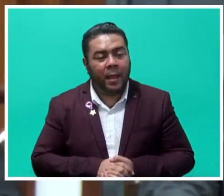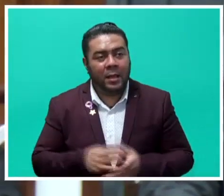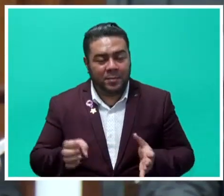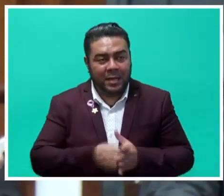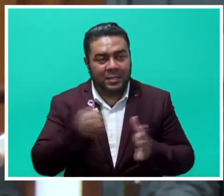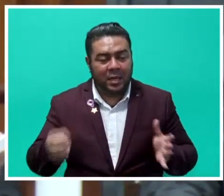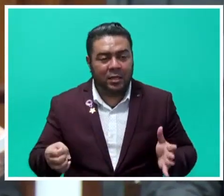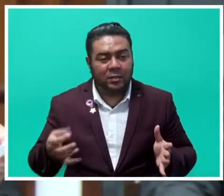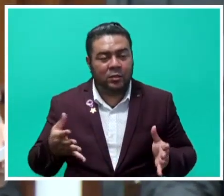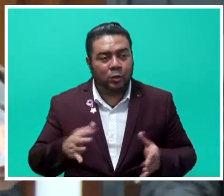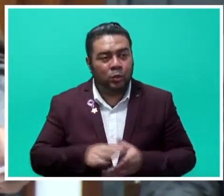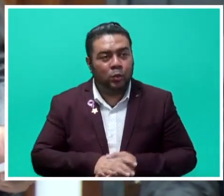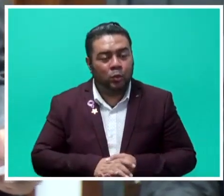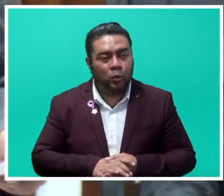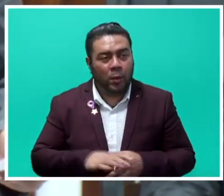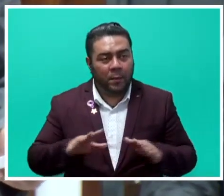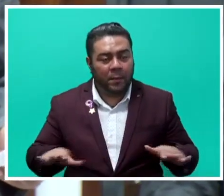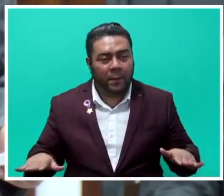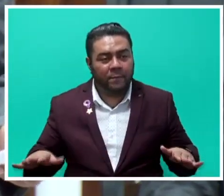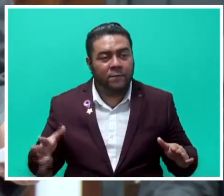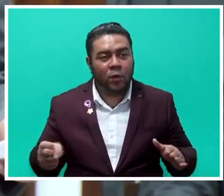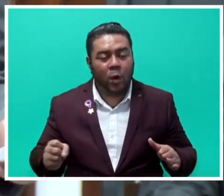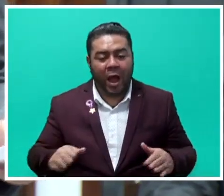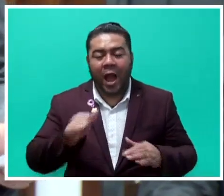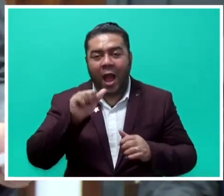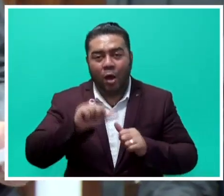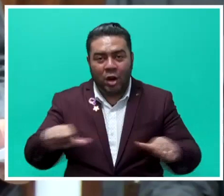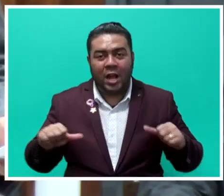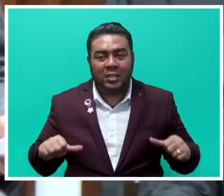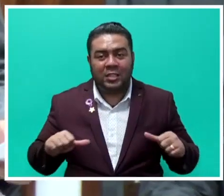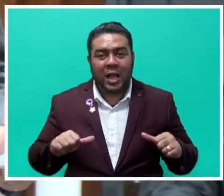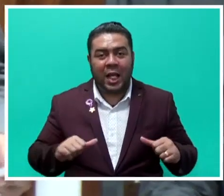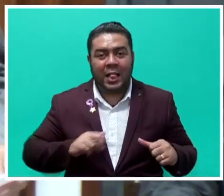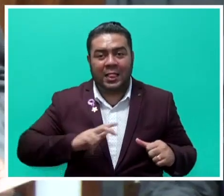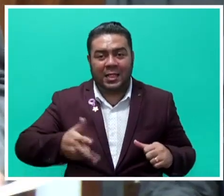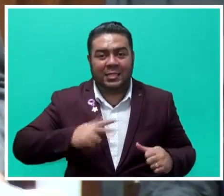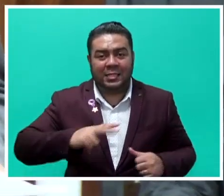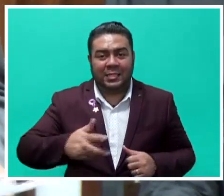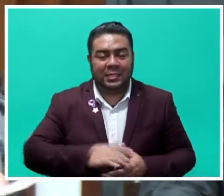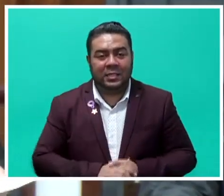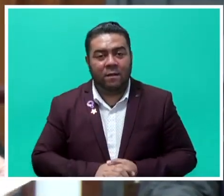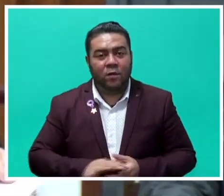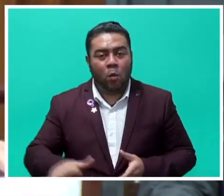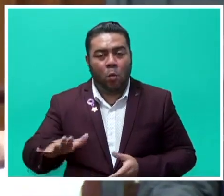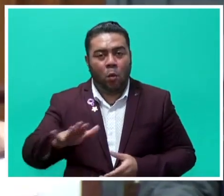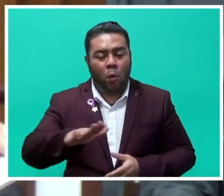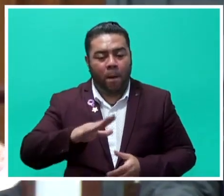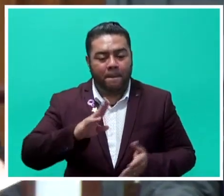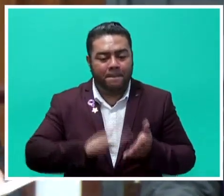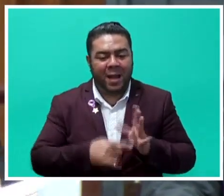to applicants with agricultural lease titles and household residing on their Matangali land.